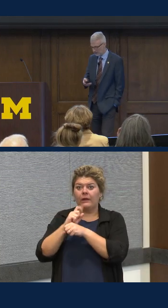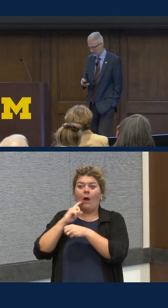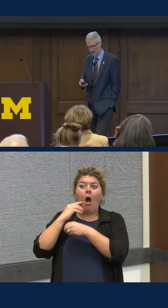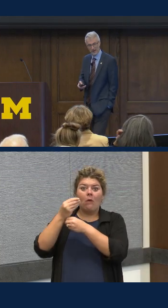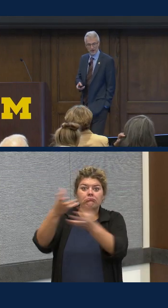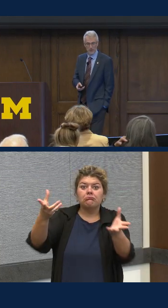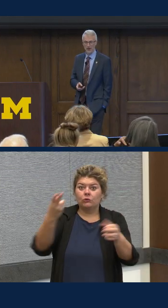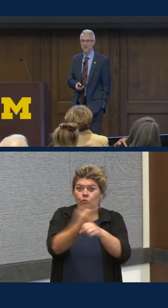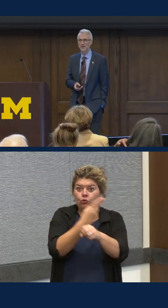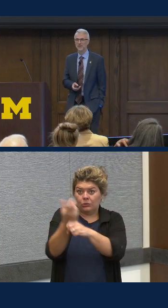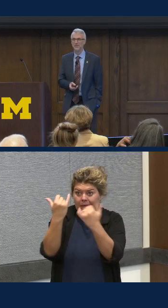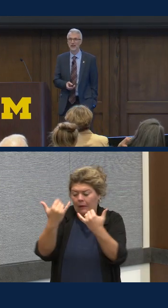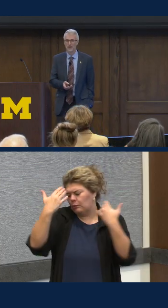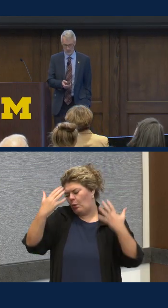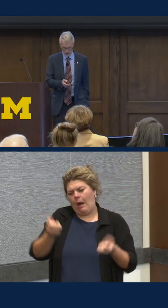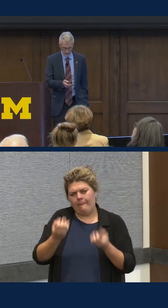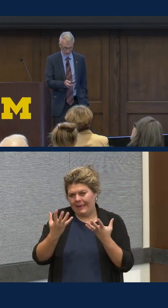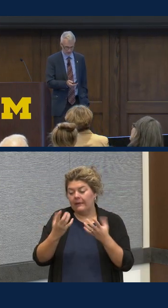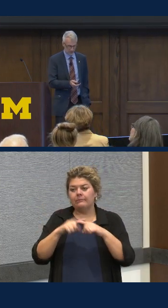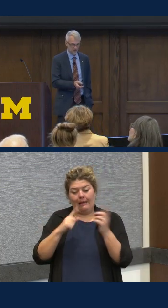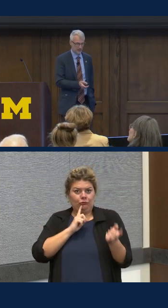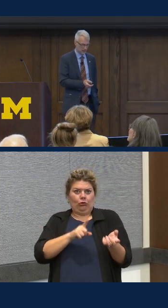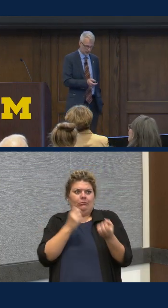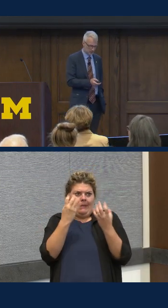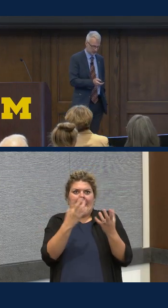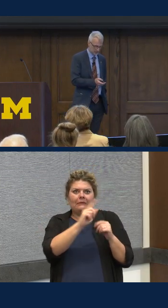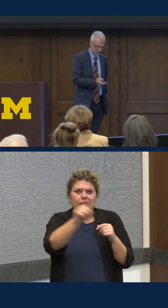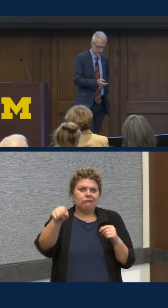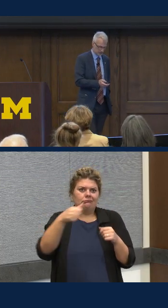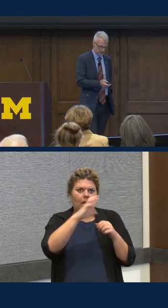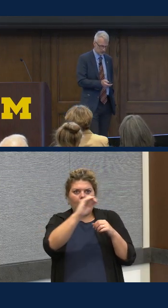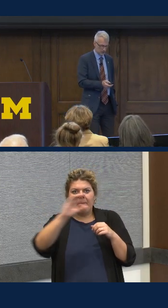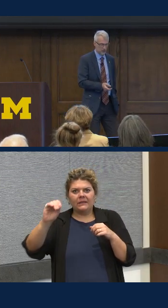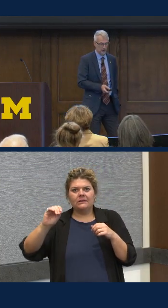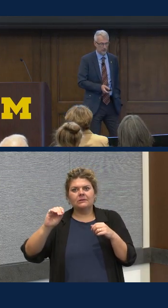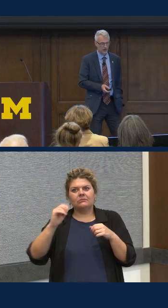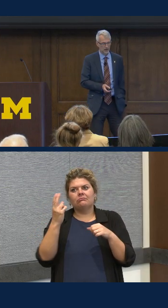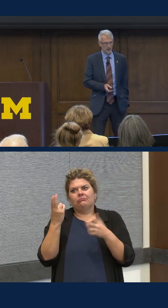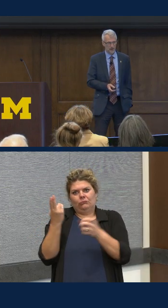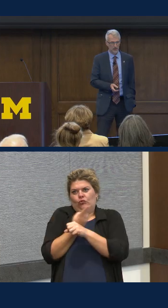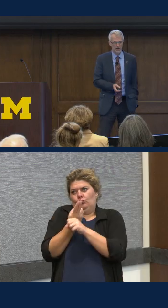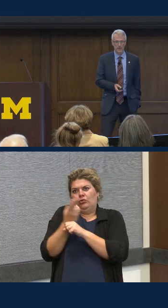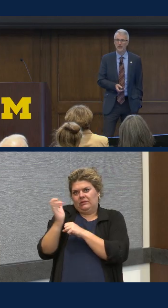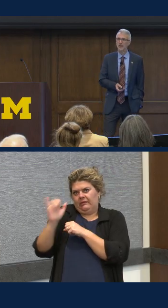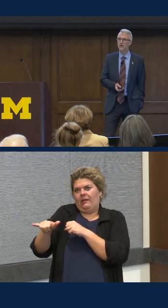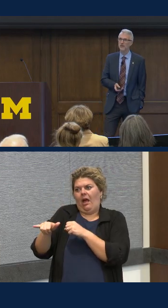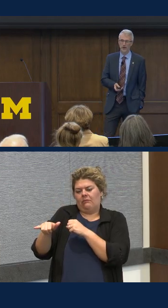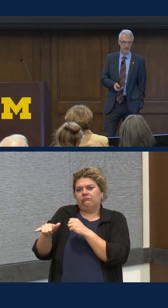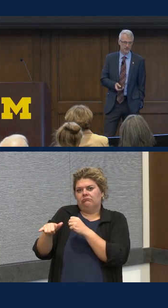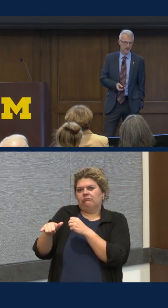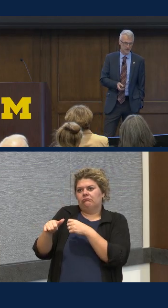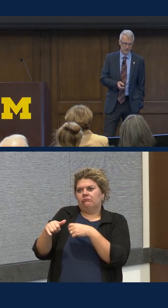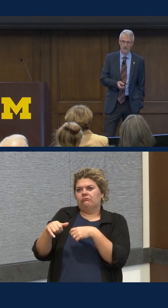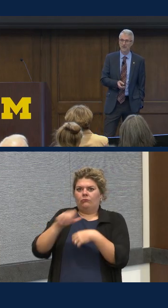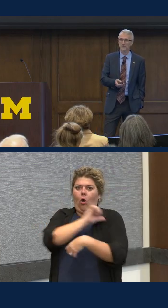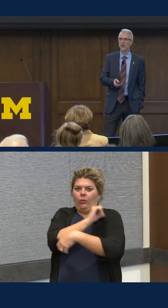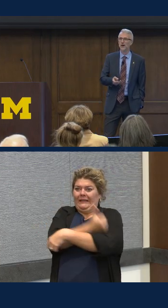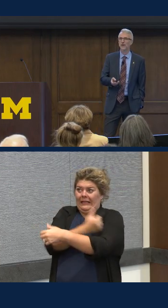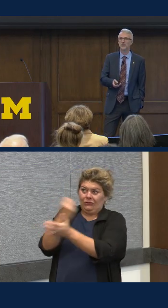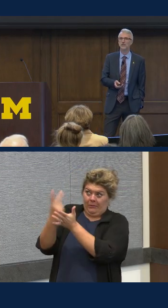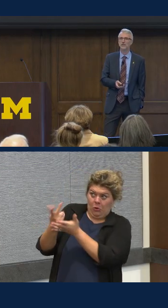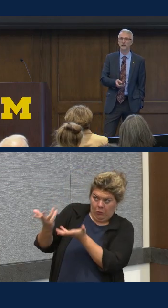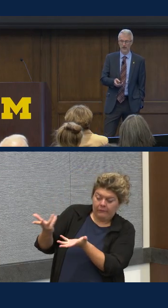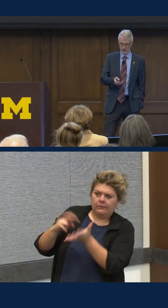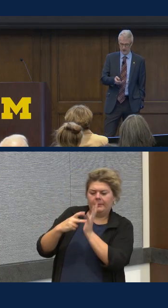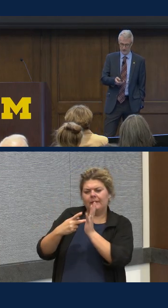in the field, but I'm sure many of them are, since companies have gone to the trouble of getting those authorizations. So this is